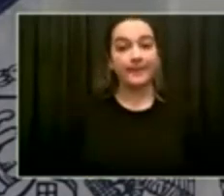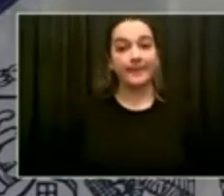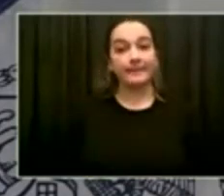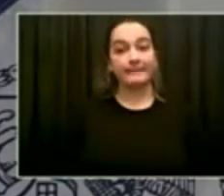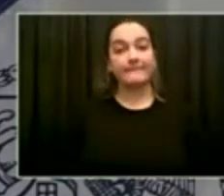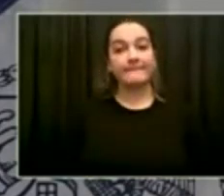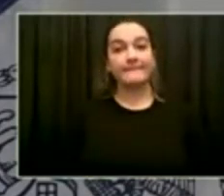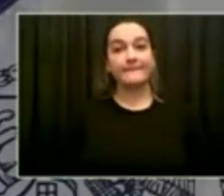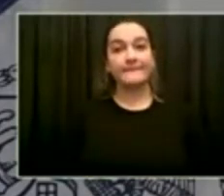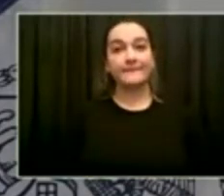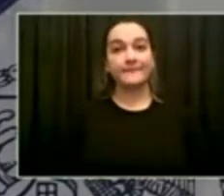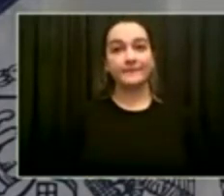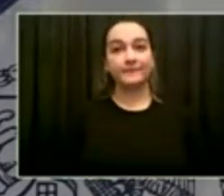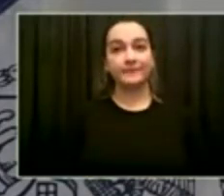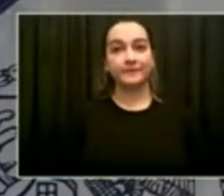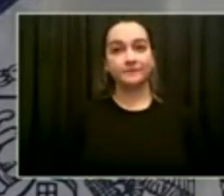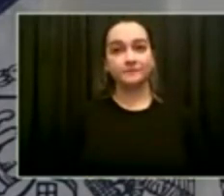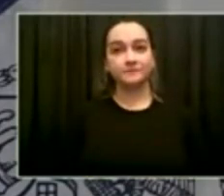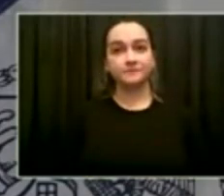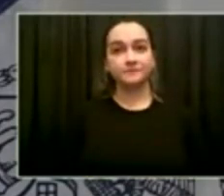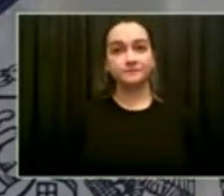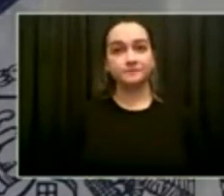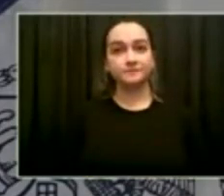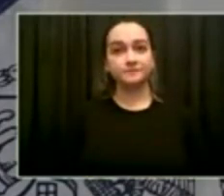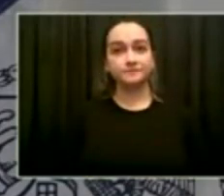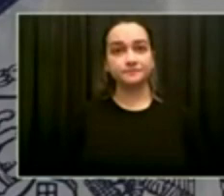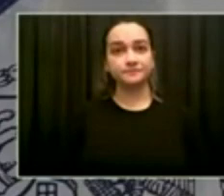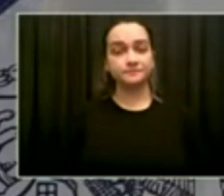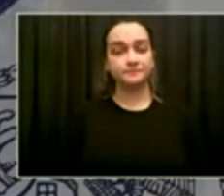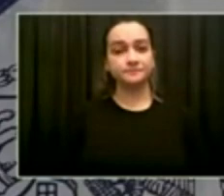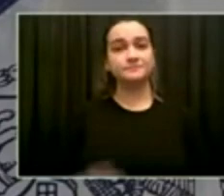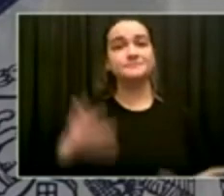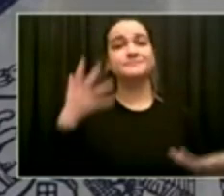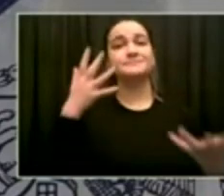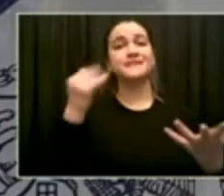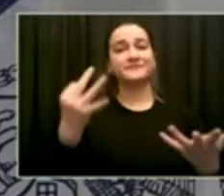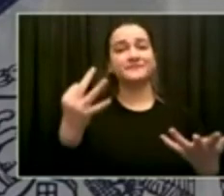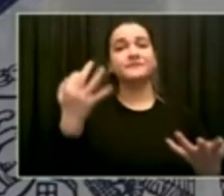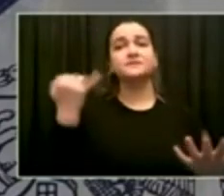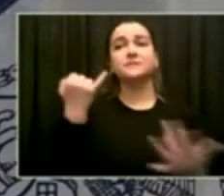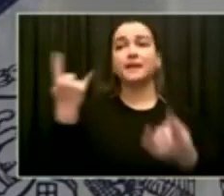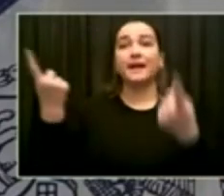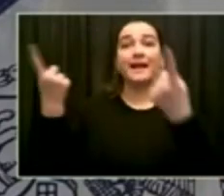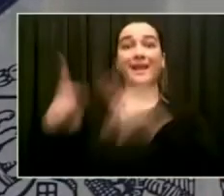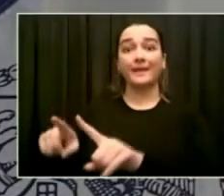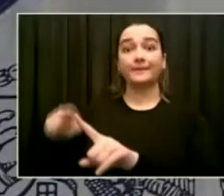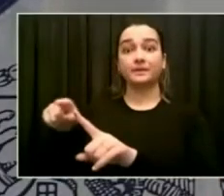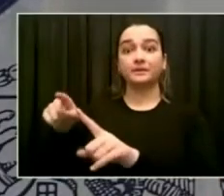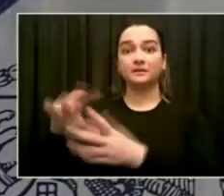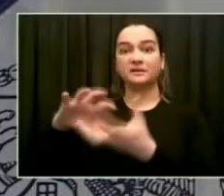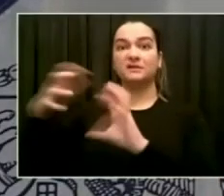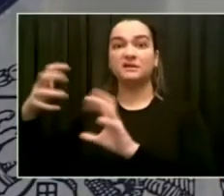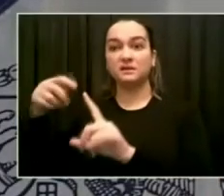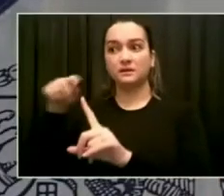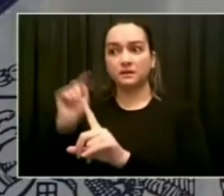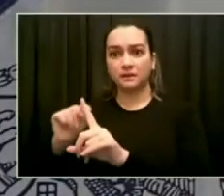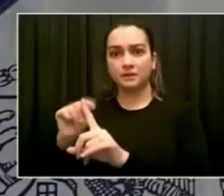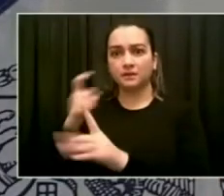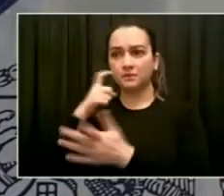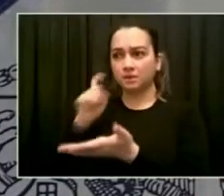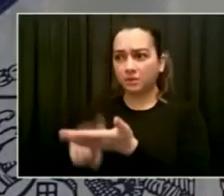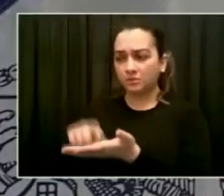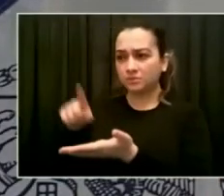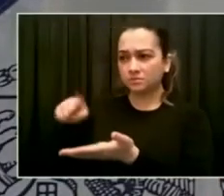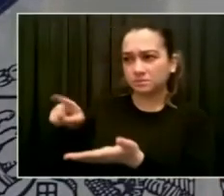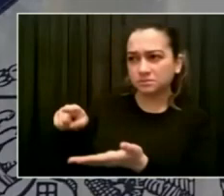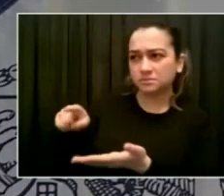a perpetrator being confronted by the city, whether it's NYPD or another agency, and being told that what they've